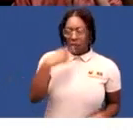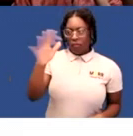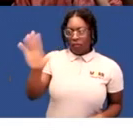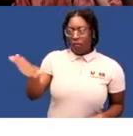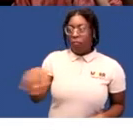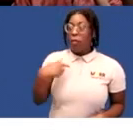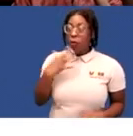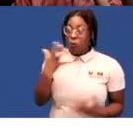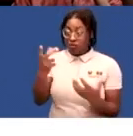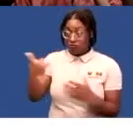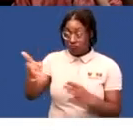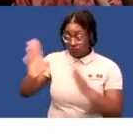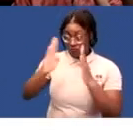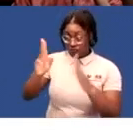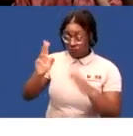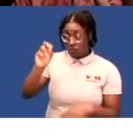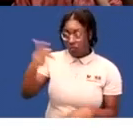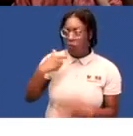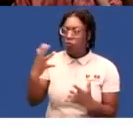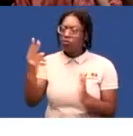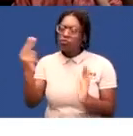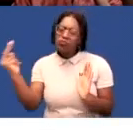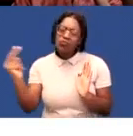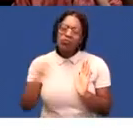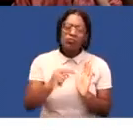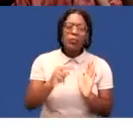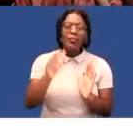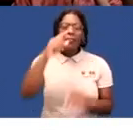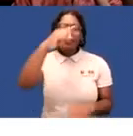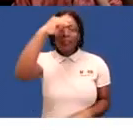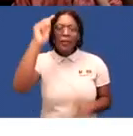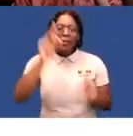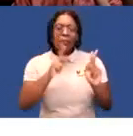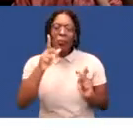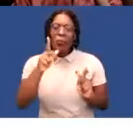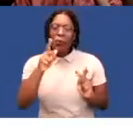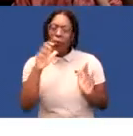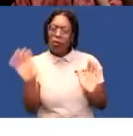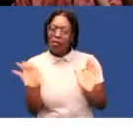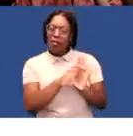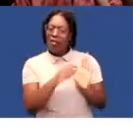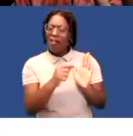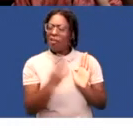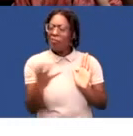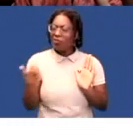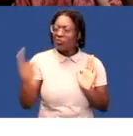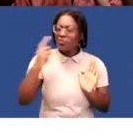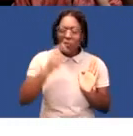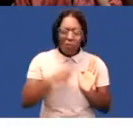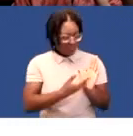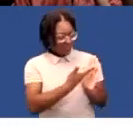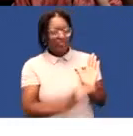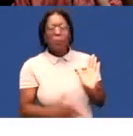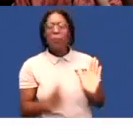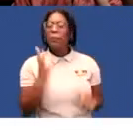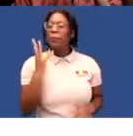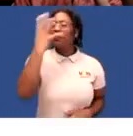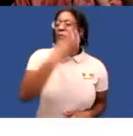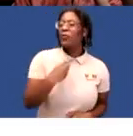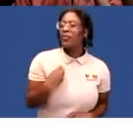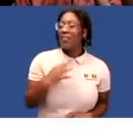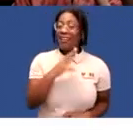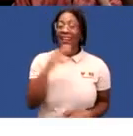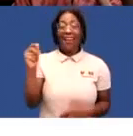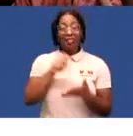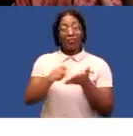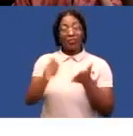at the faces and the features of these black people and notice their beauty. Notice what Langston compares the beauty to. In